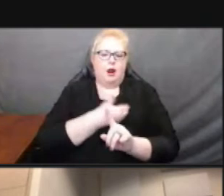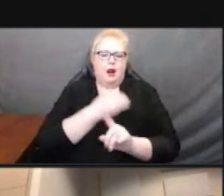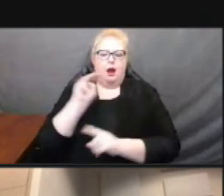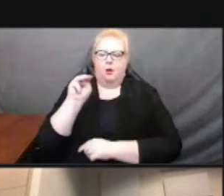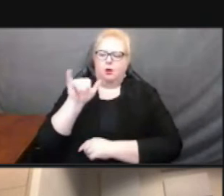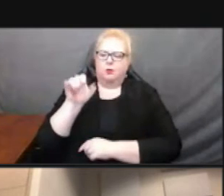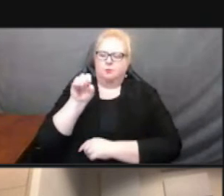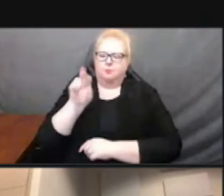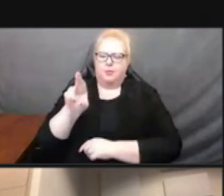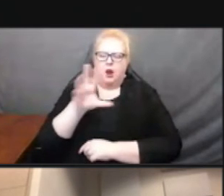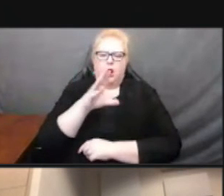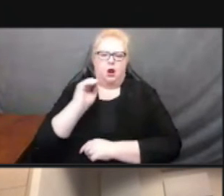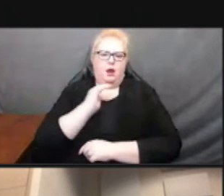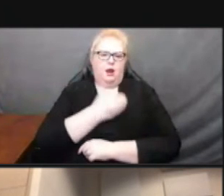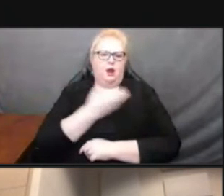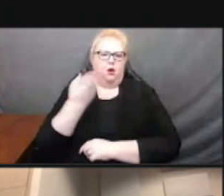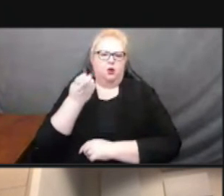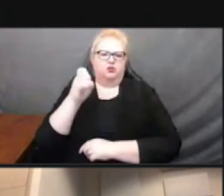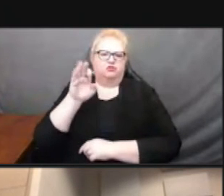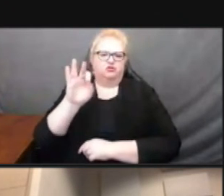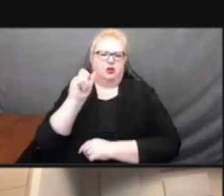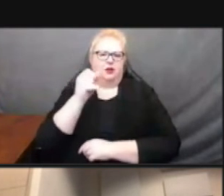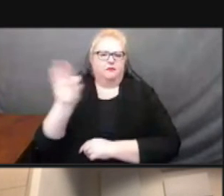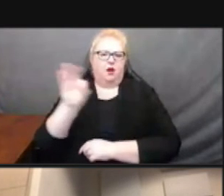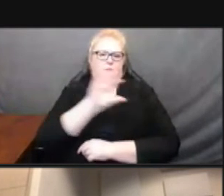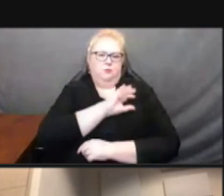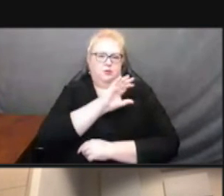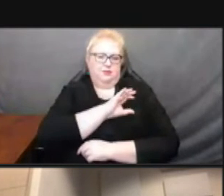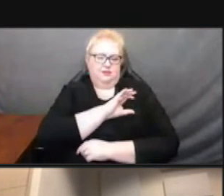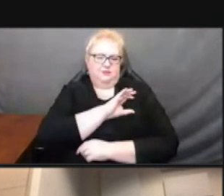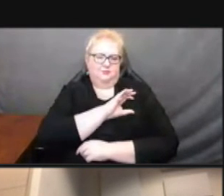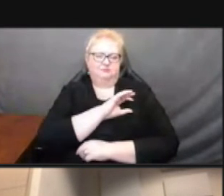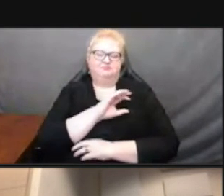factory, and I worked on the third shift.